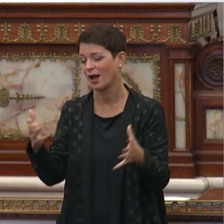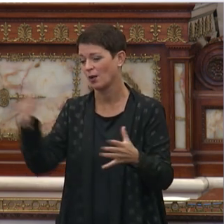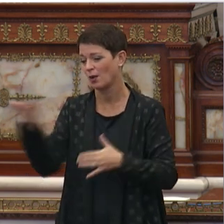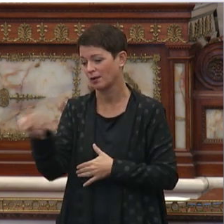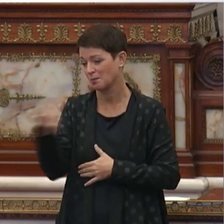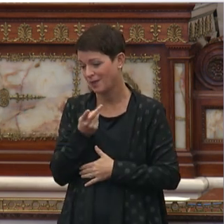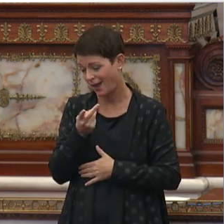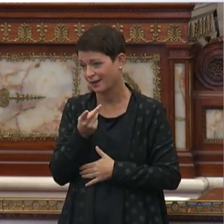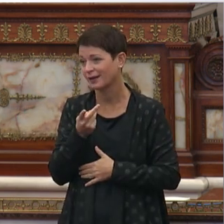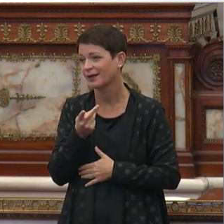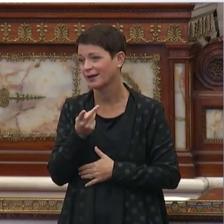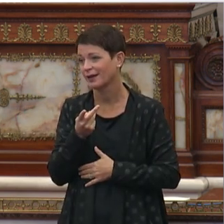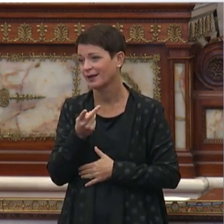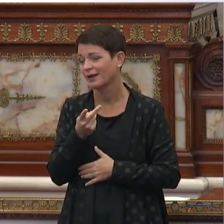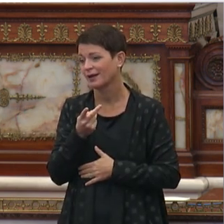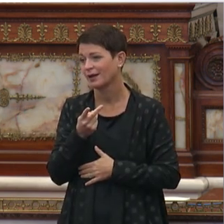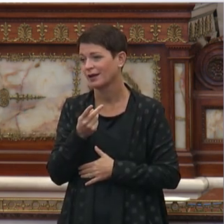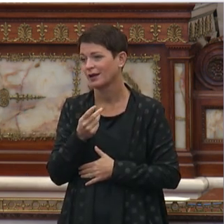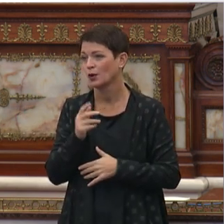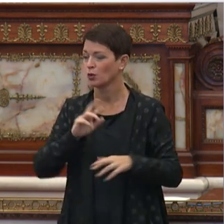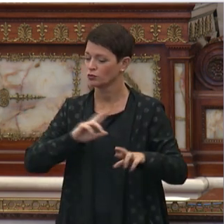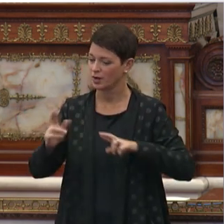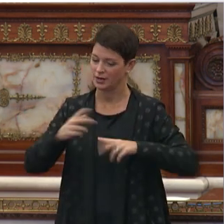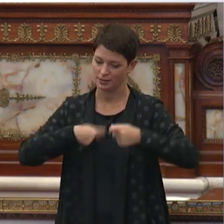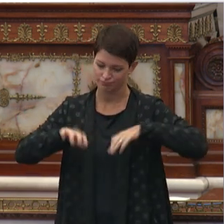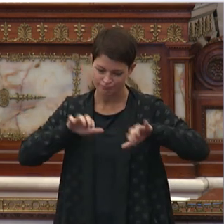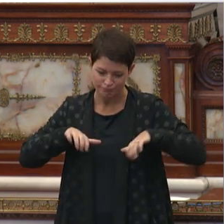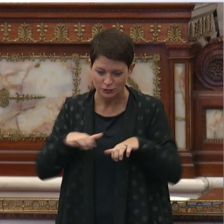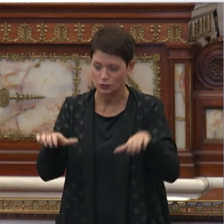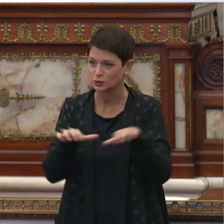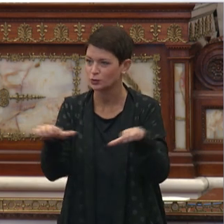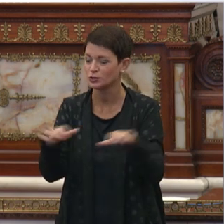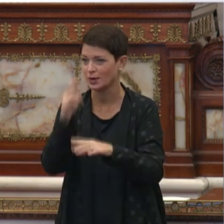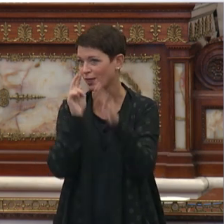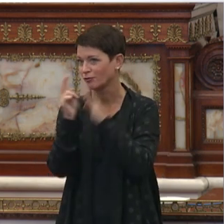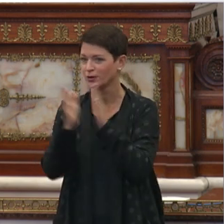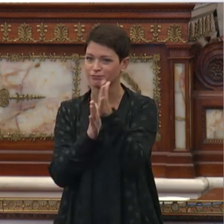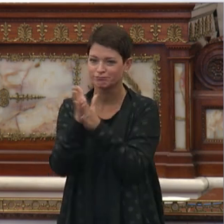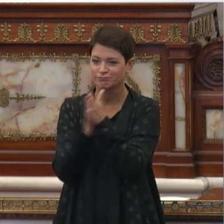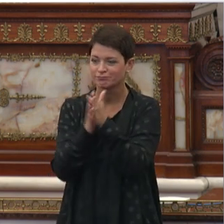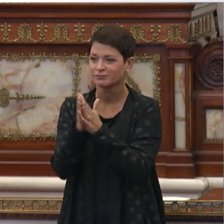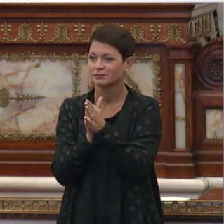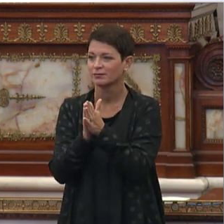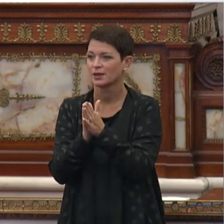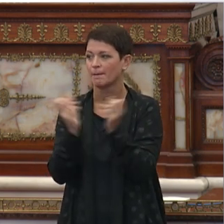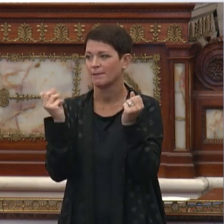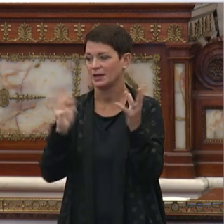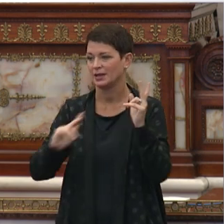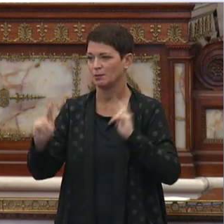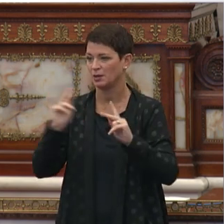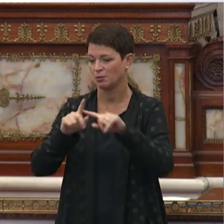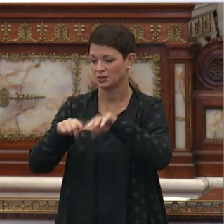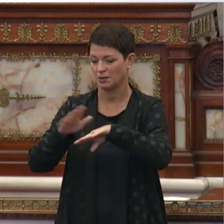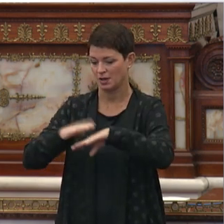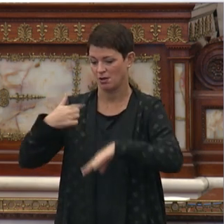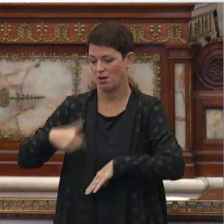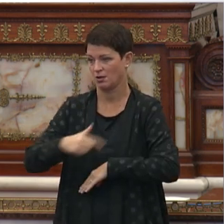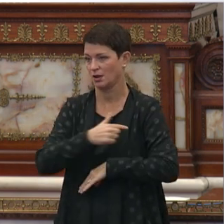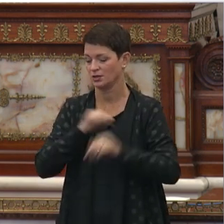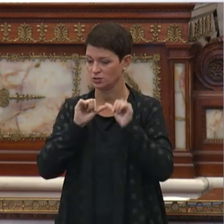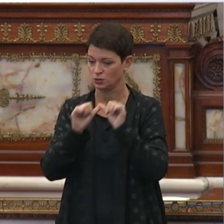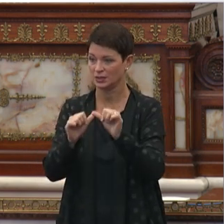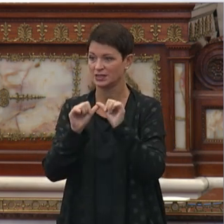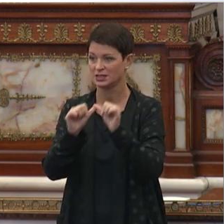back. Look forward to rocking and rolling. In this upcoming session, a lot of people are depending on us to